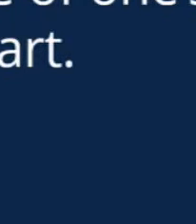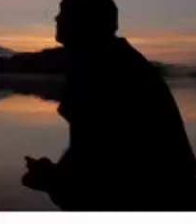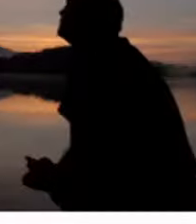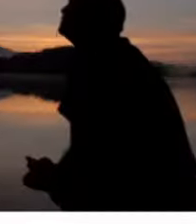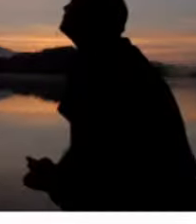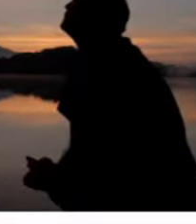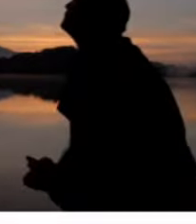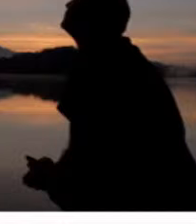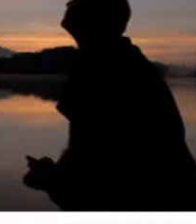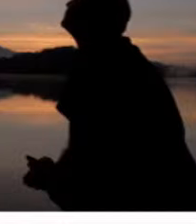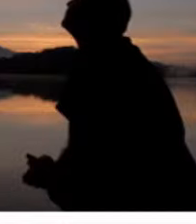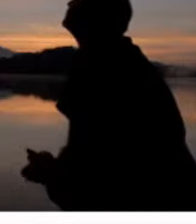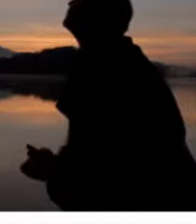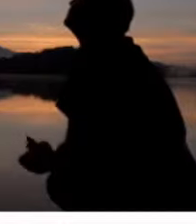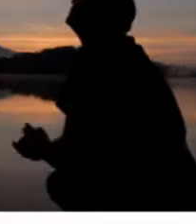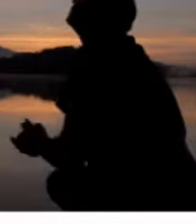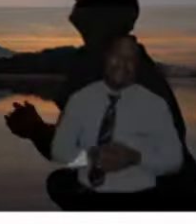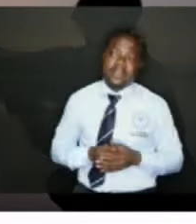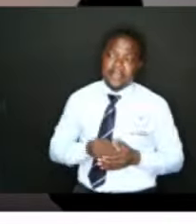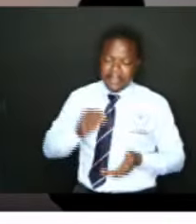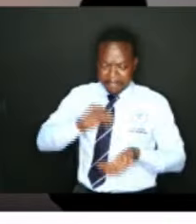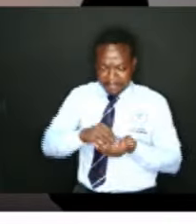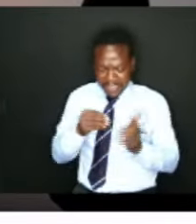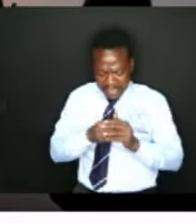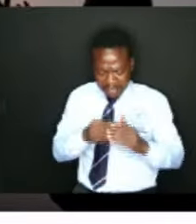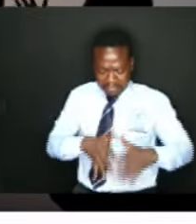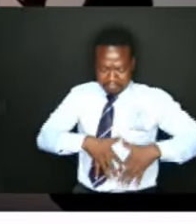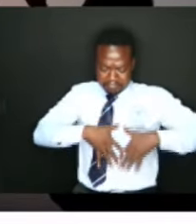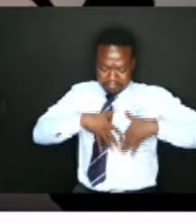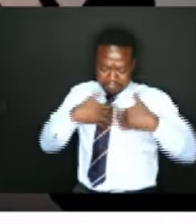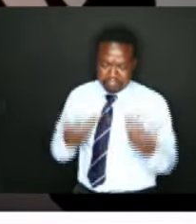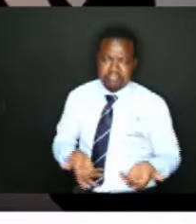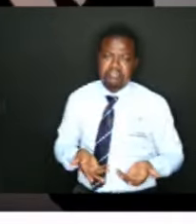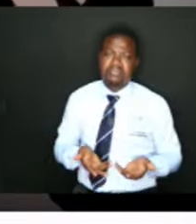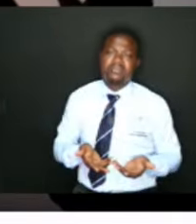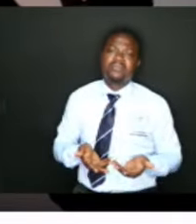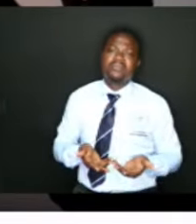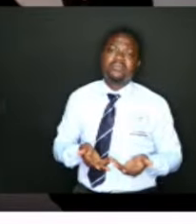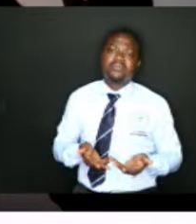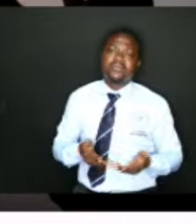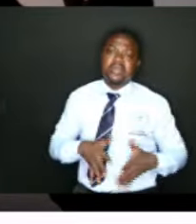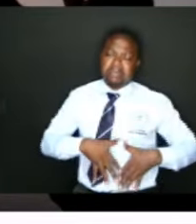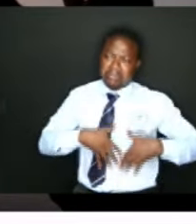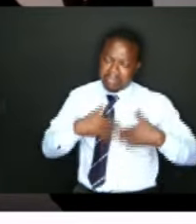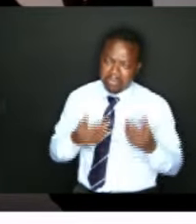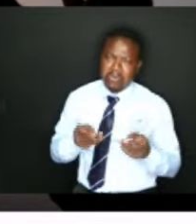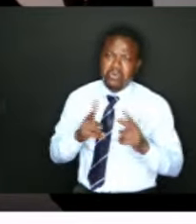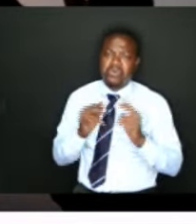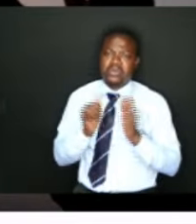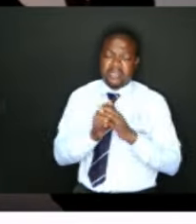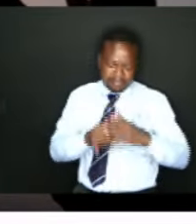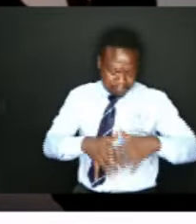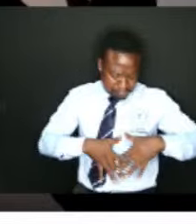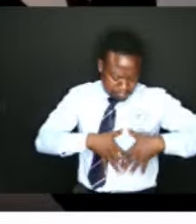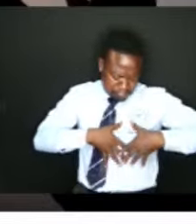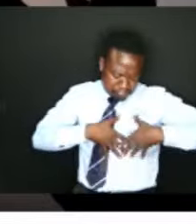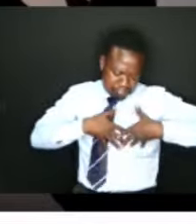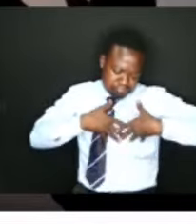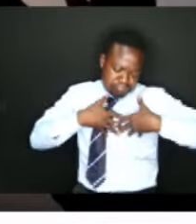It is the pouring out of facts hitherto suppressed to God.